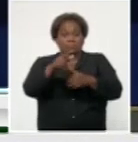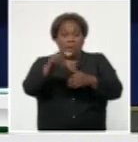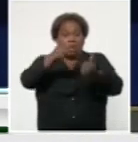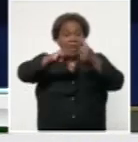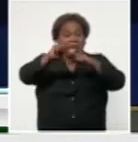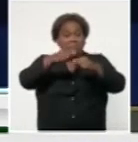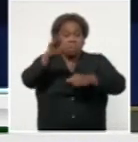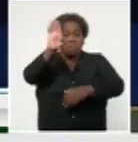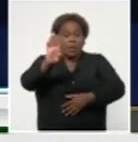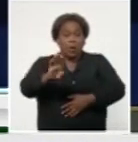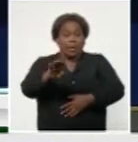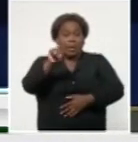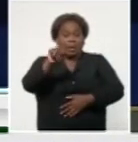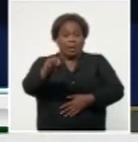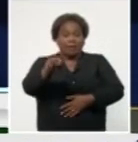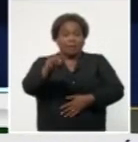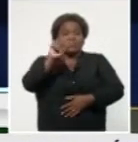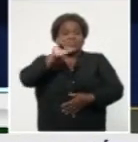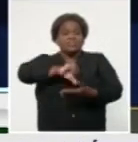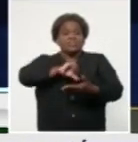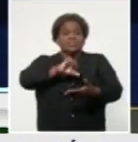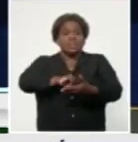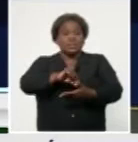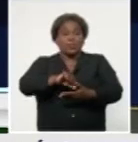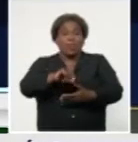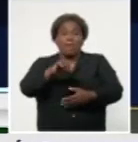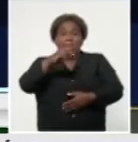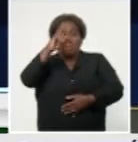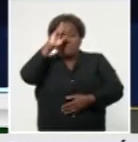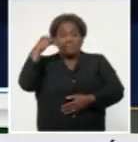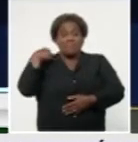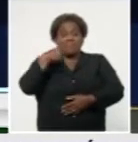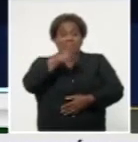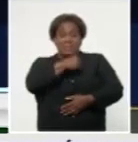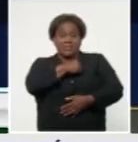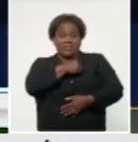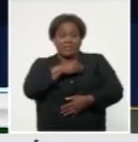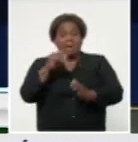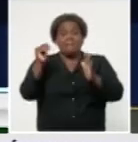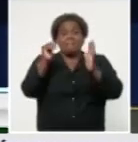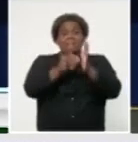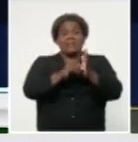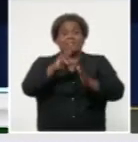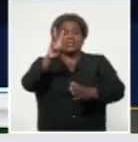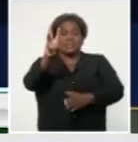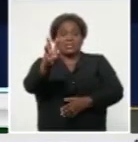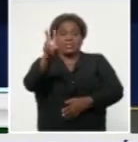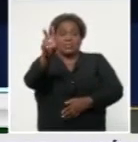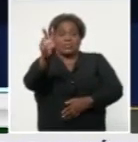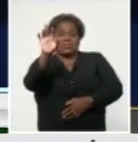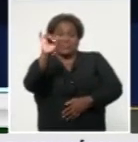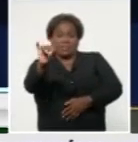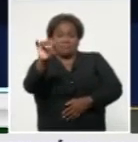the virus. In the Pedro Curie Tropical